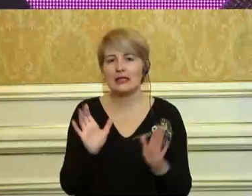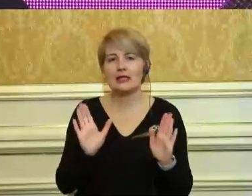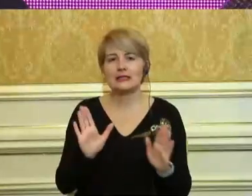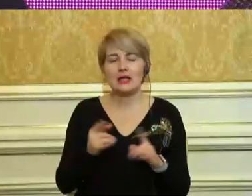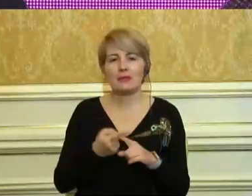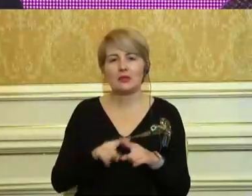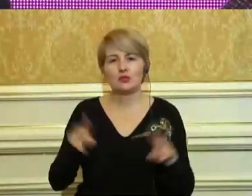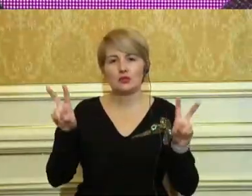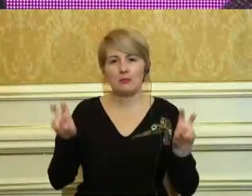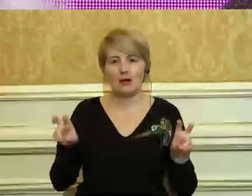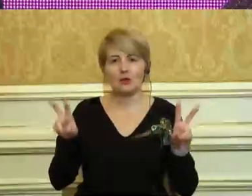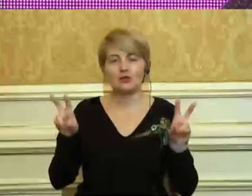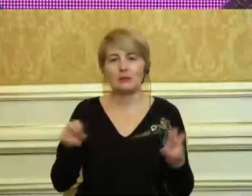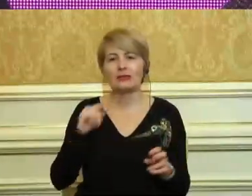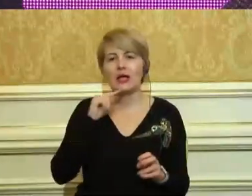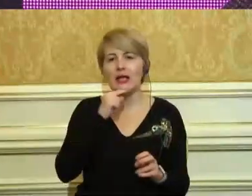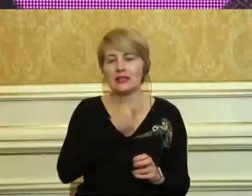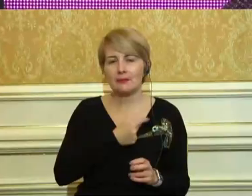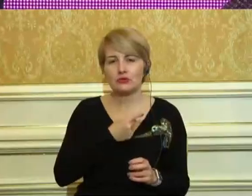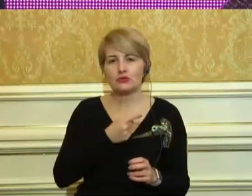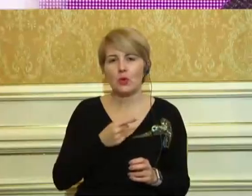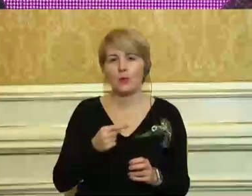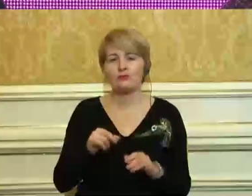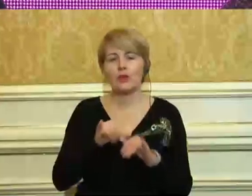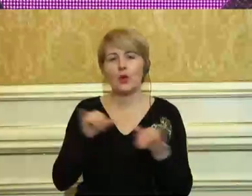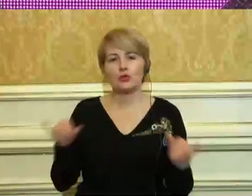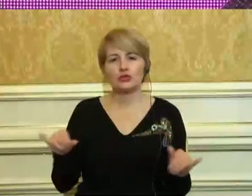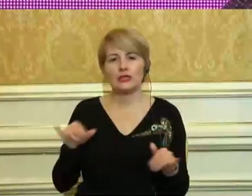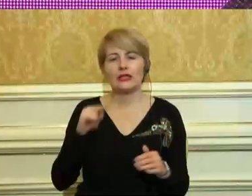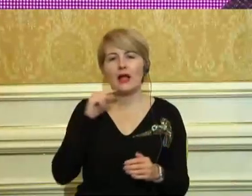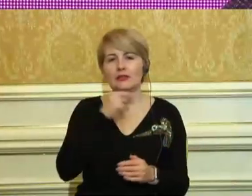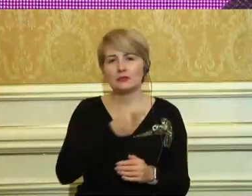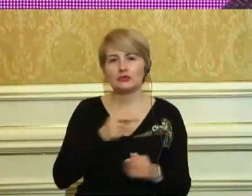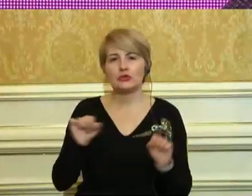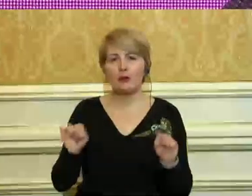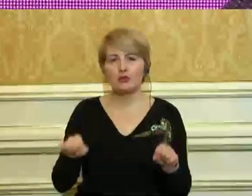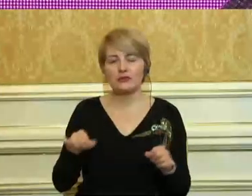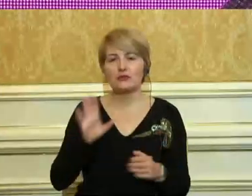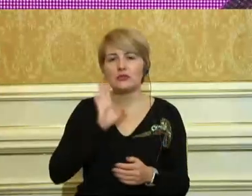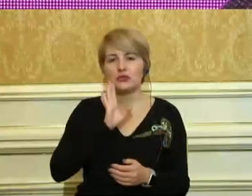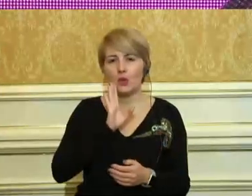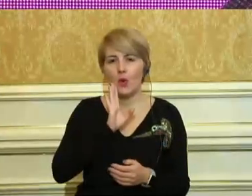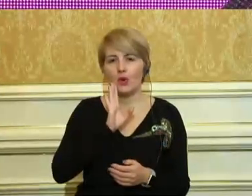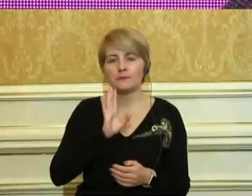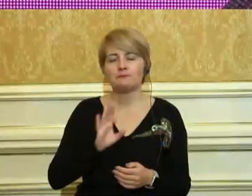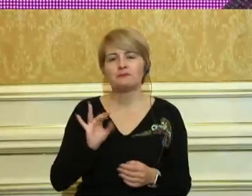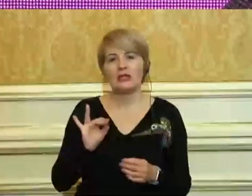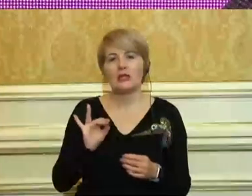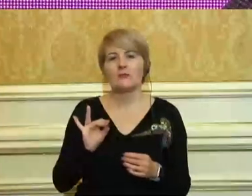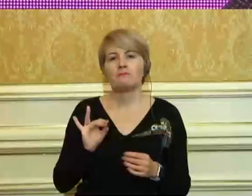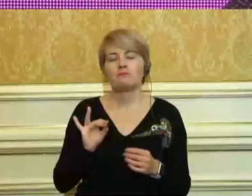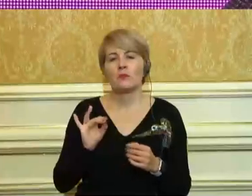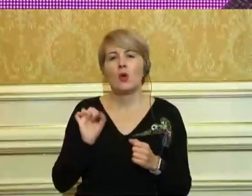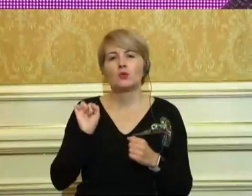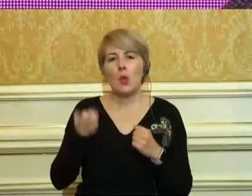the time for this very issue, economical issues, the expansion of the economical possibilities of women, and